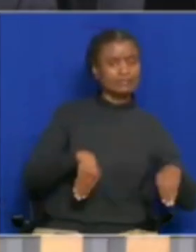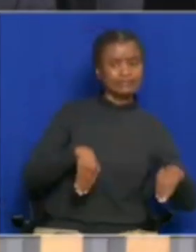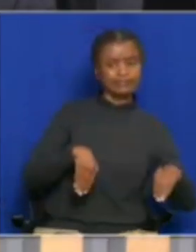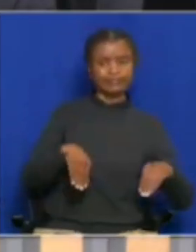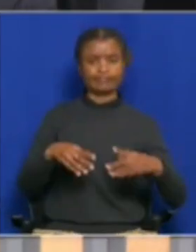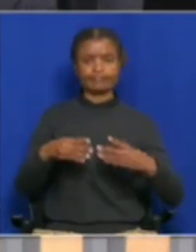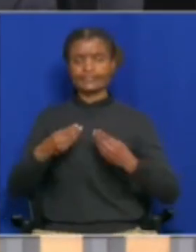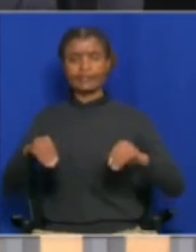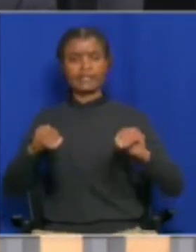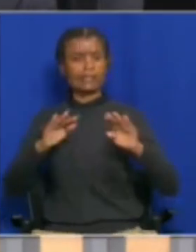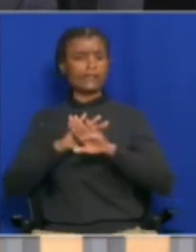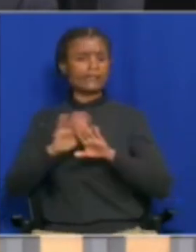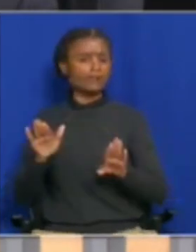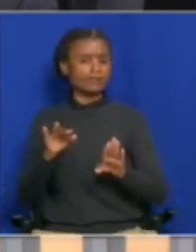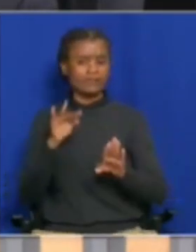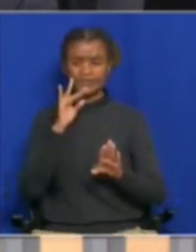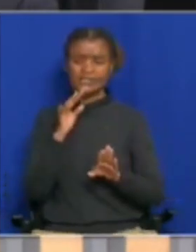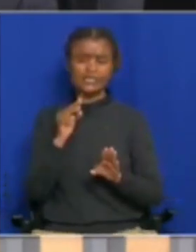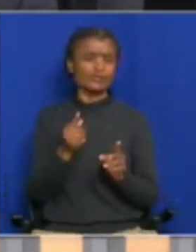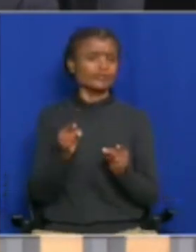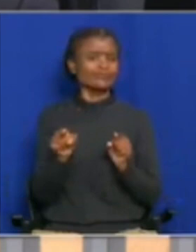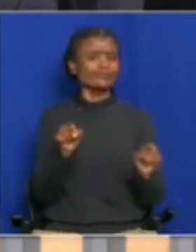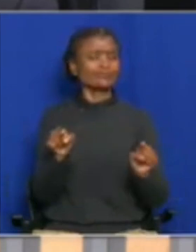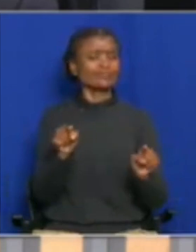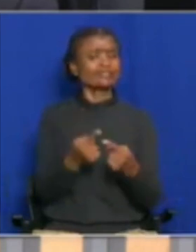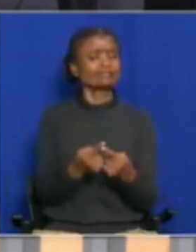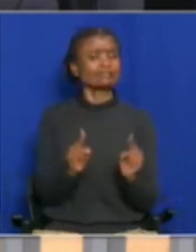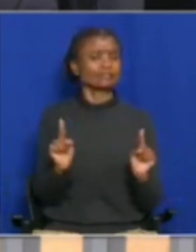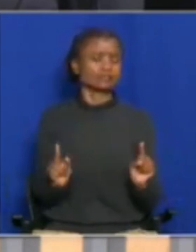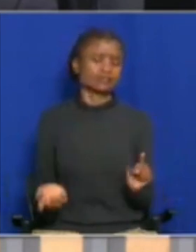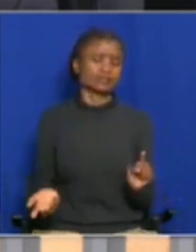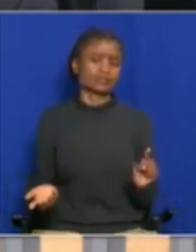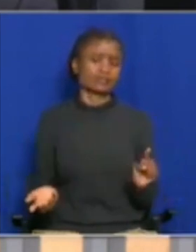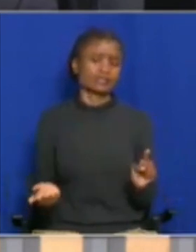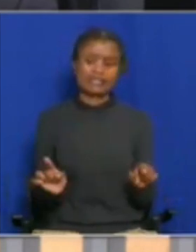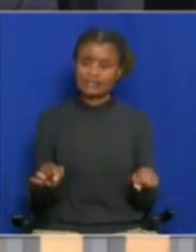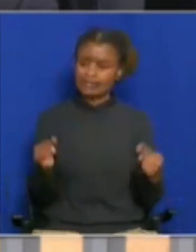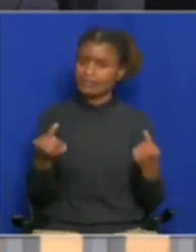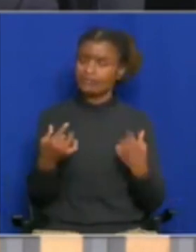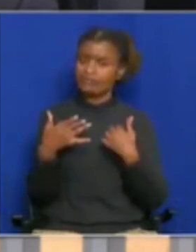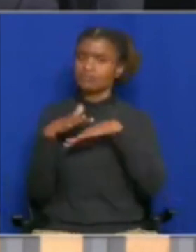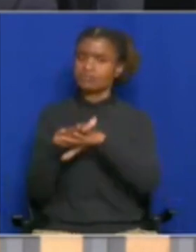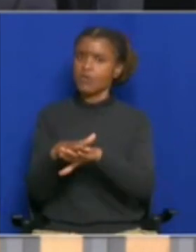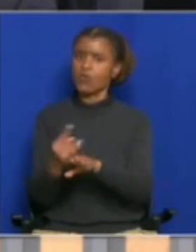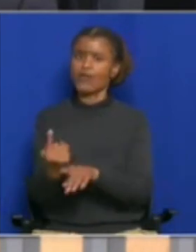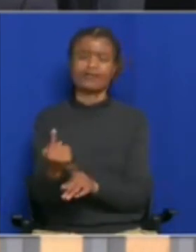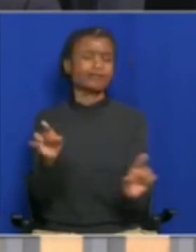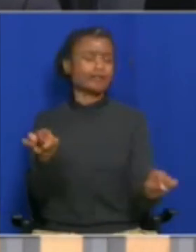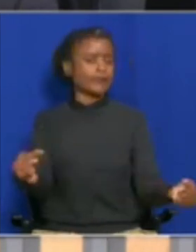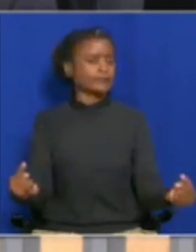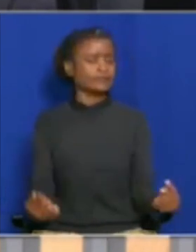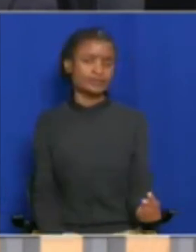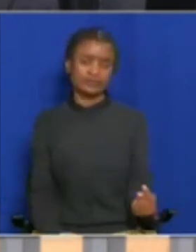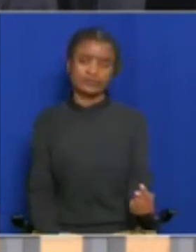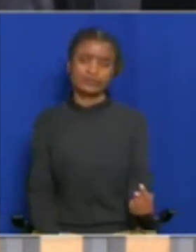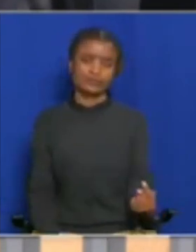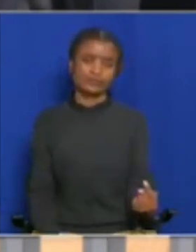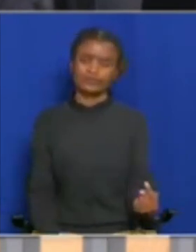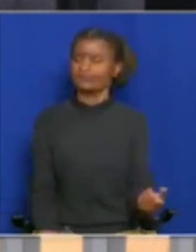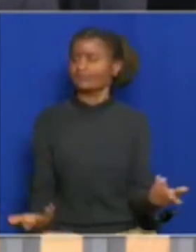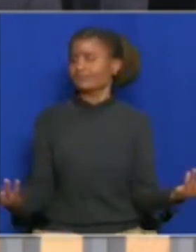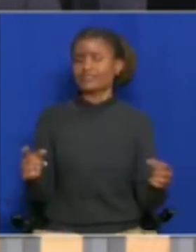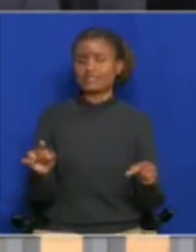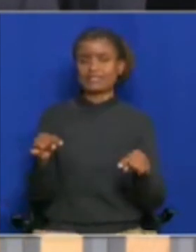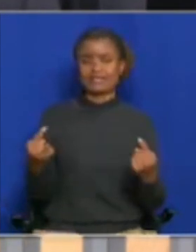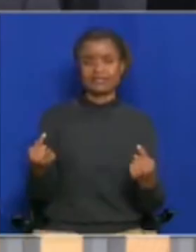want to compound them. You simply cannot. You cannot say it's subjective, but then